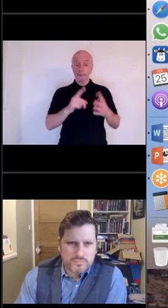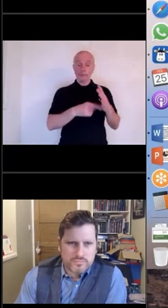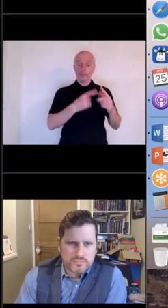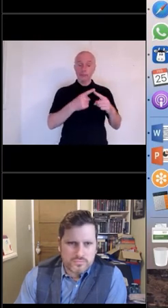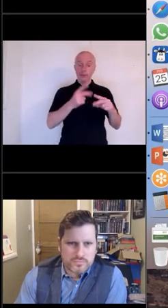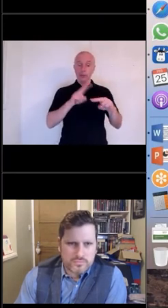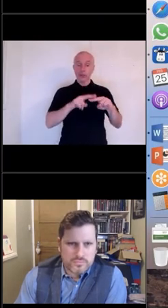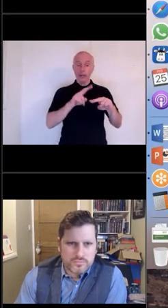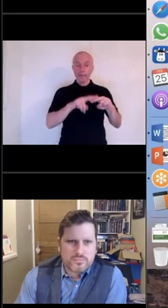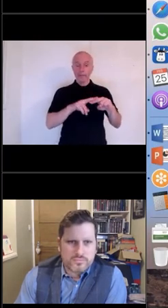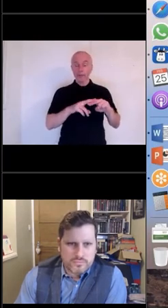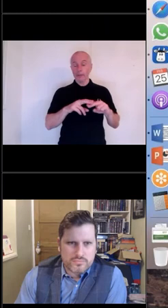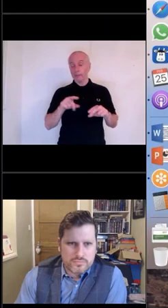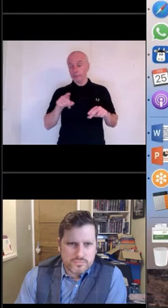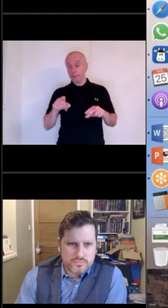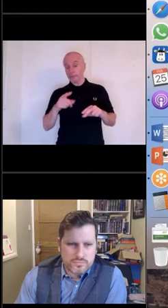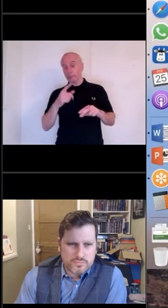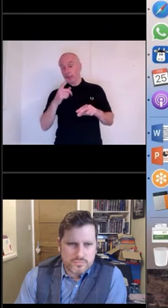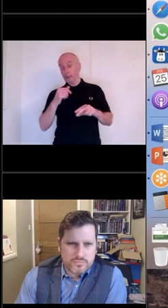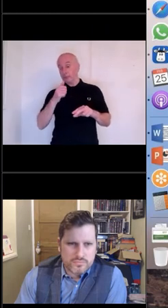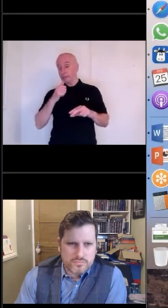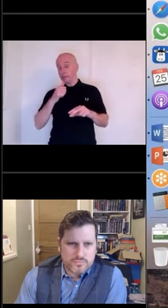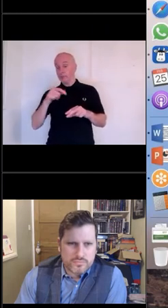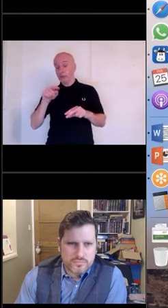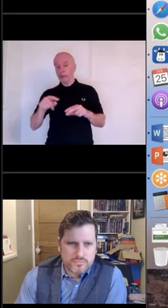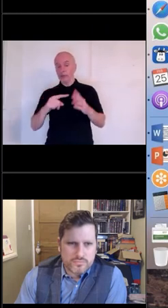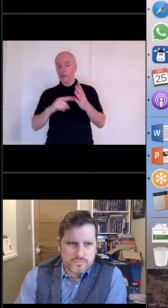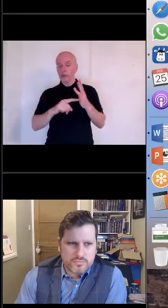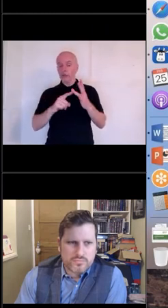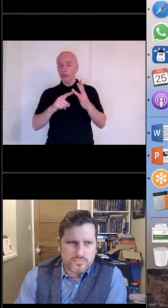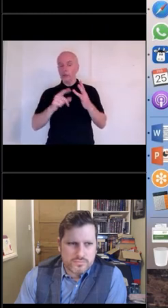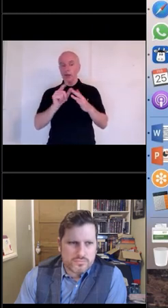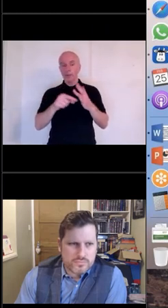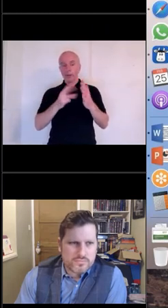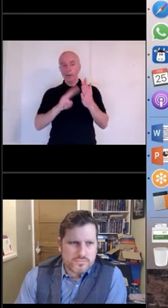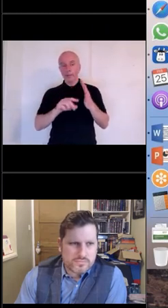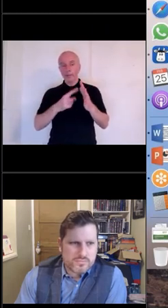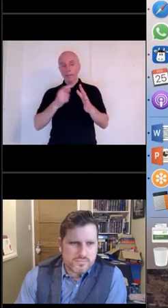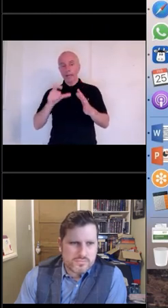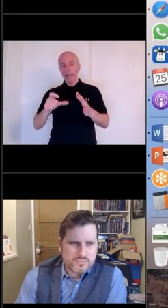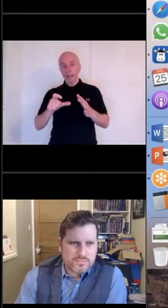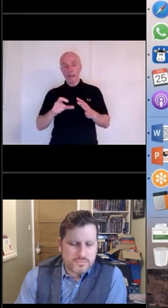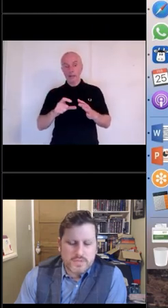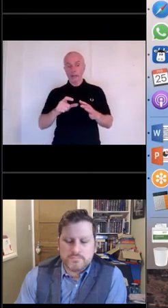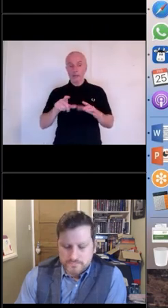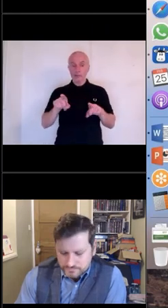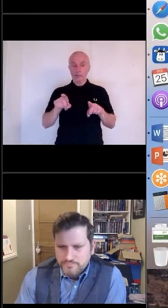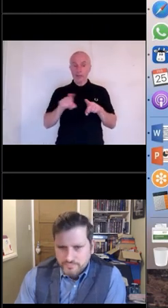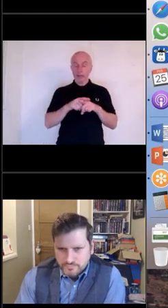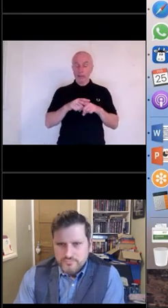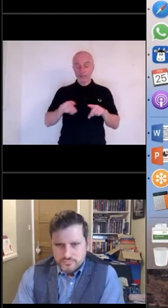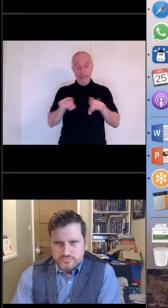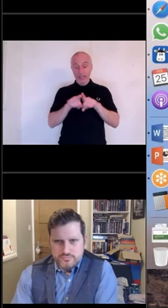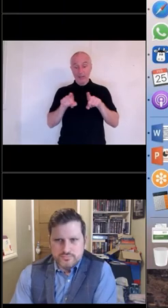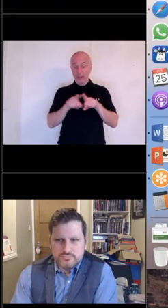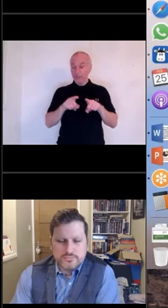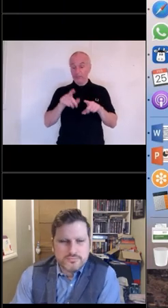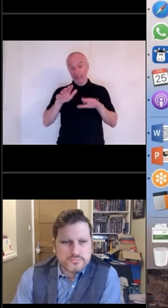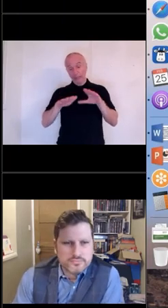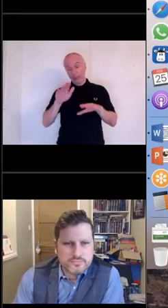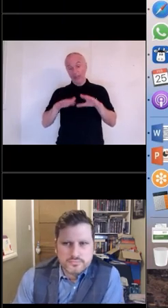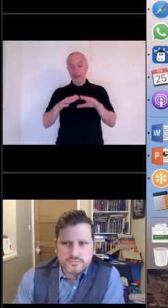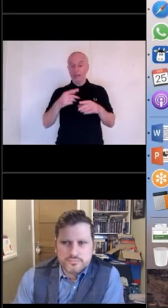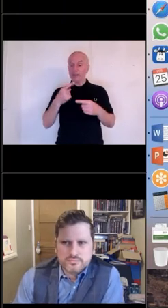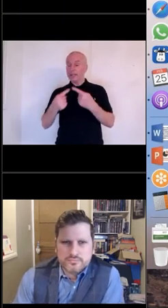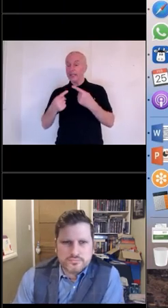both a tokamak and an existing fission reactor is a lot of the same fundamental data. There are certain differences in the